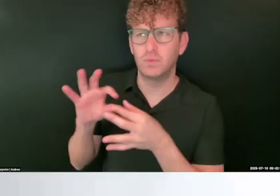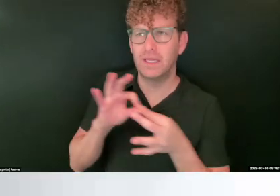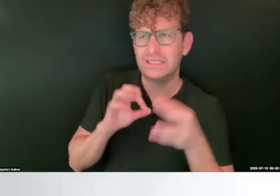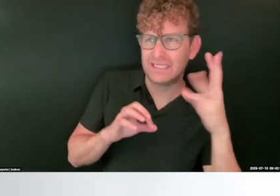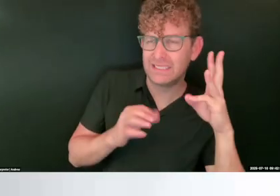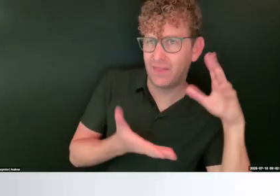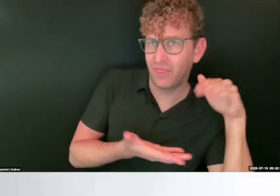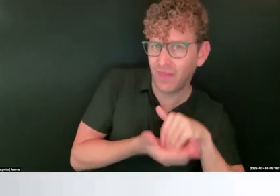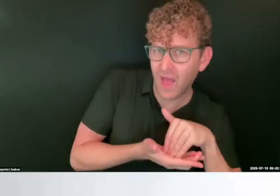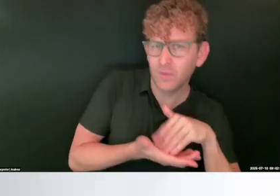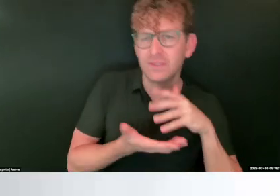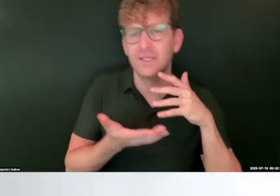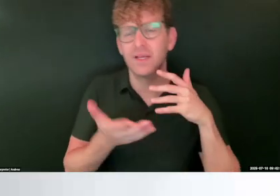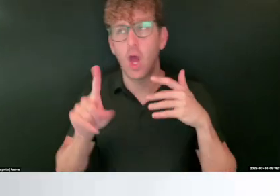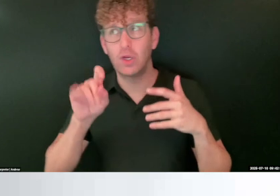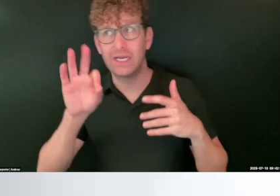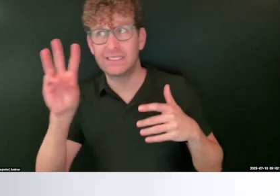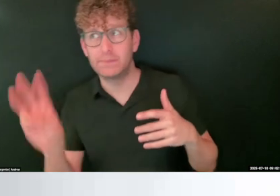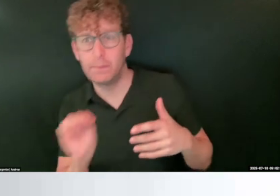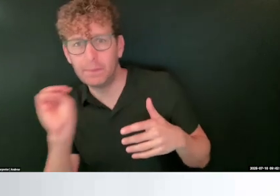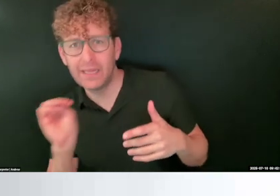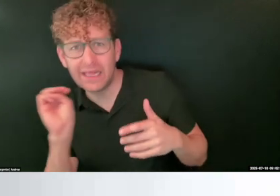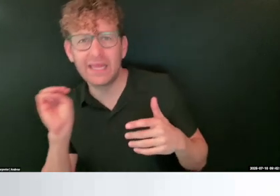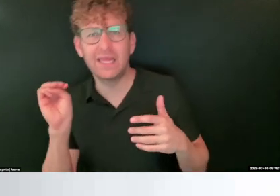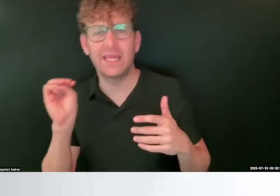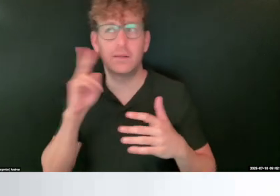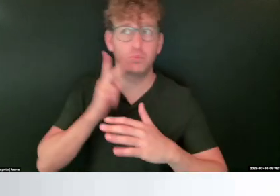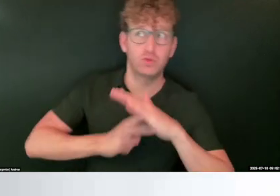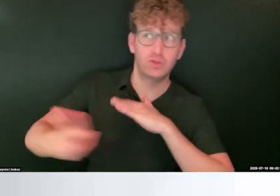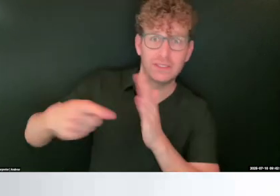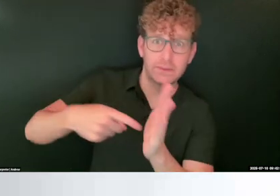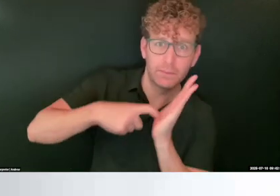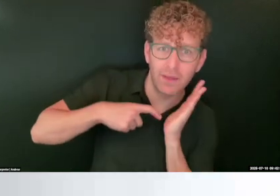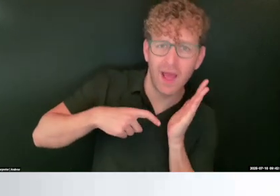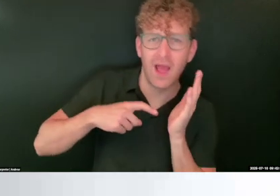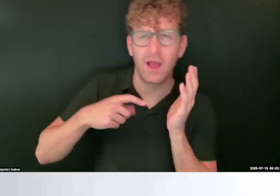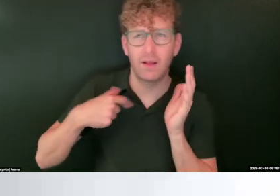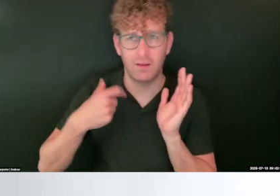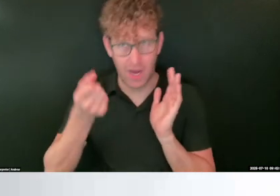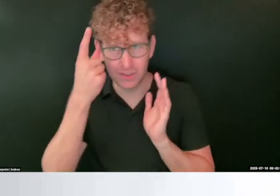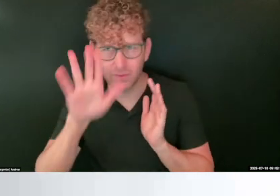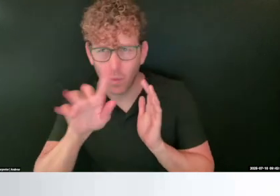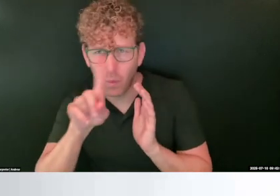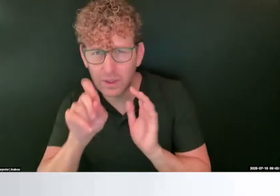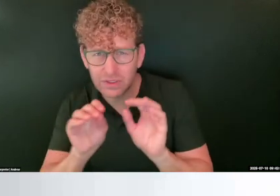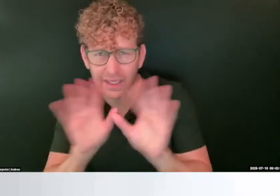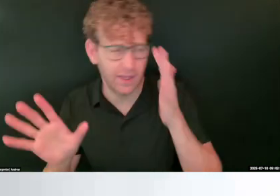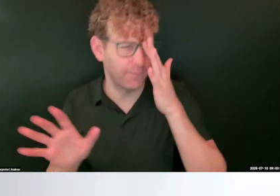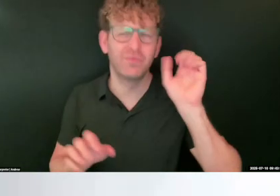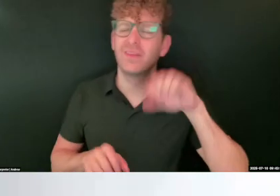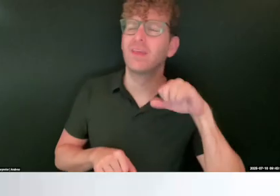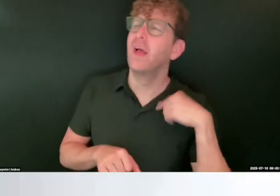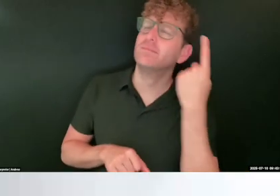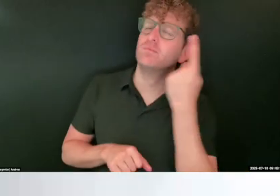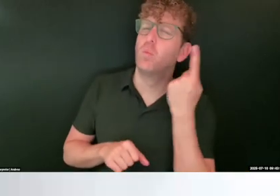that $196 million kind of projected demand. Am I capturing the essence of your question correctly? Yeah, so I'm wondering